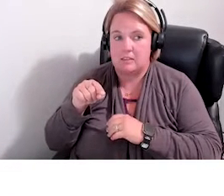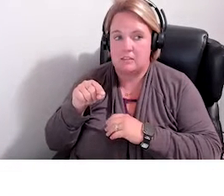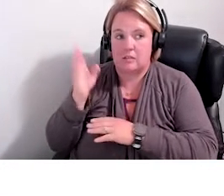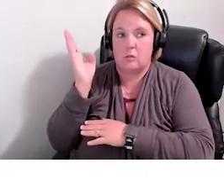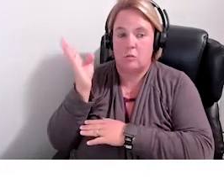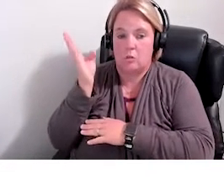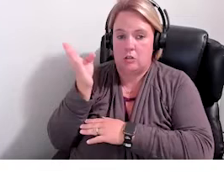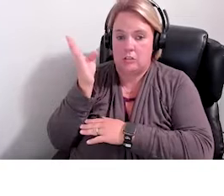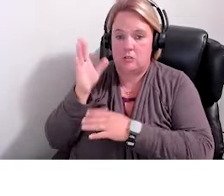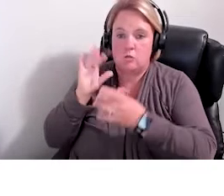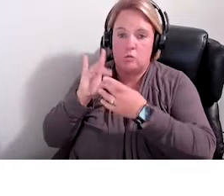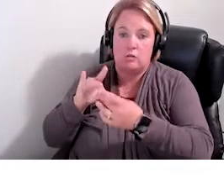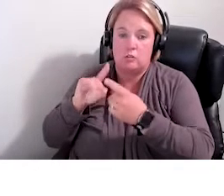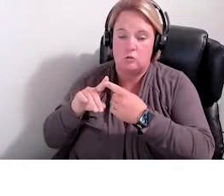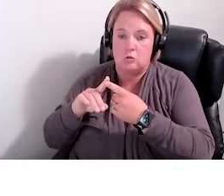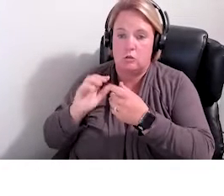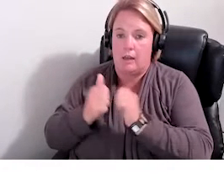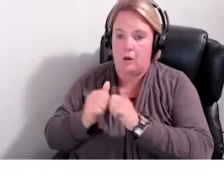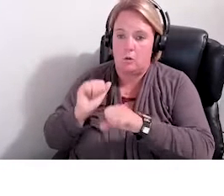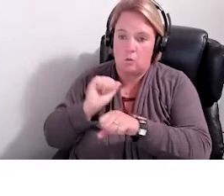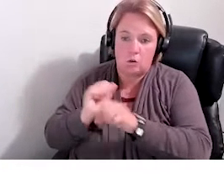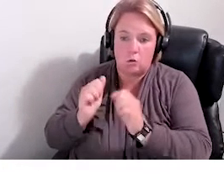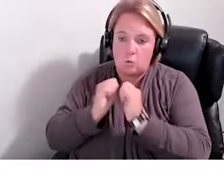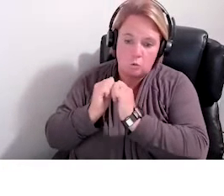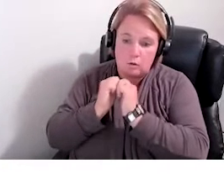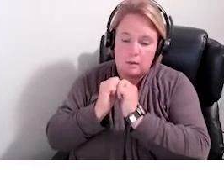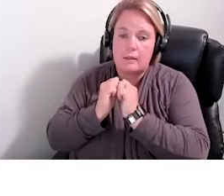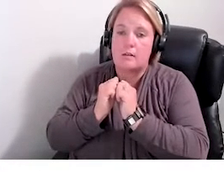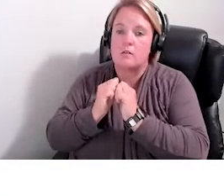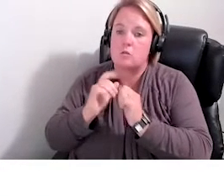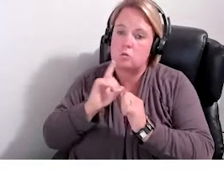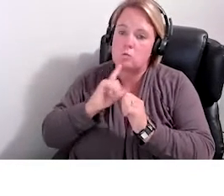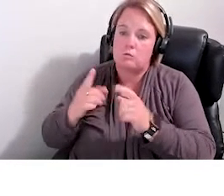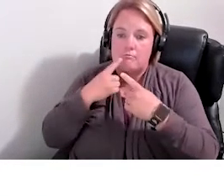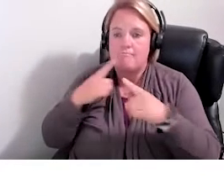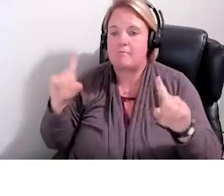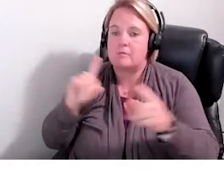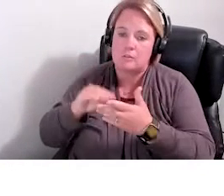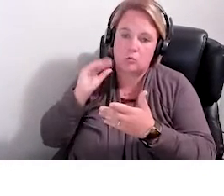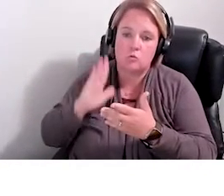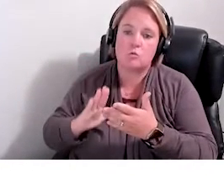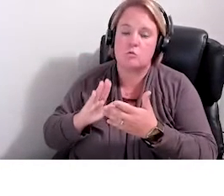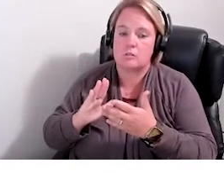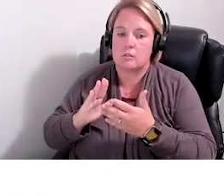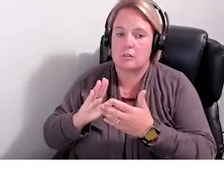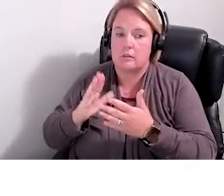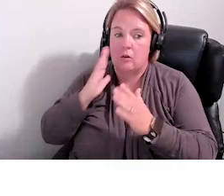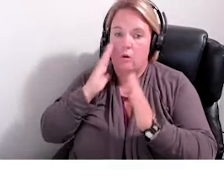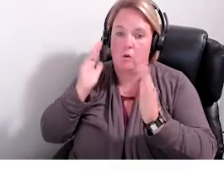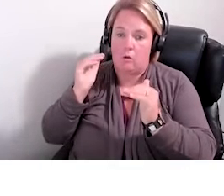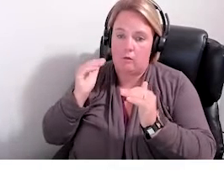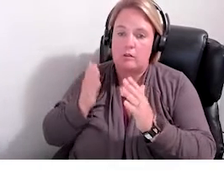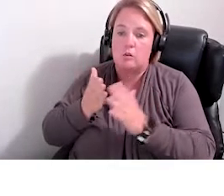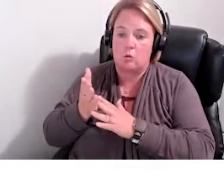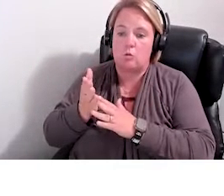presentation on how we can both work together to help our students succeed. And hopefully throughout the presentation, you'll be